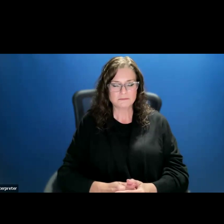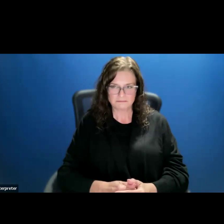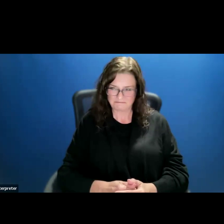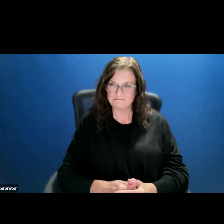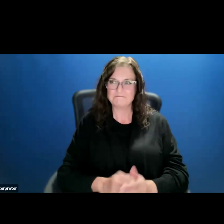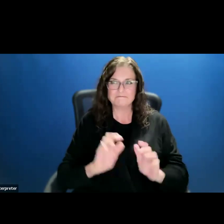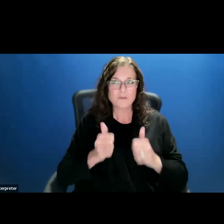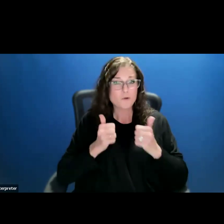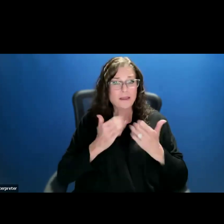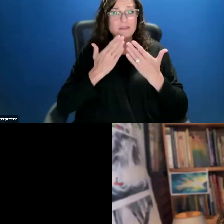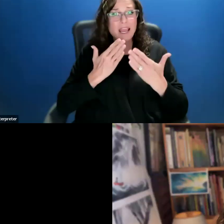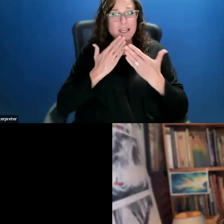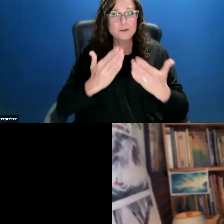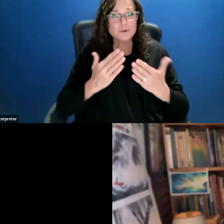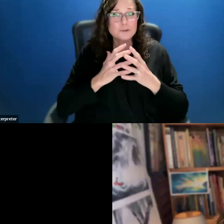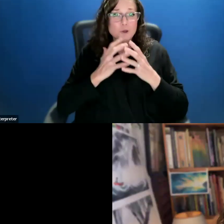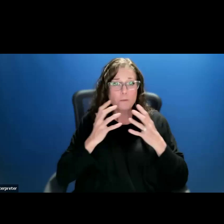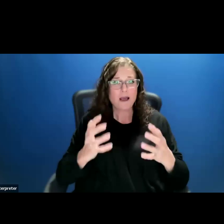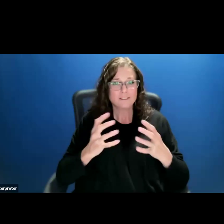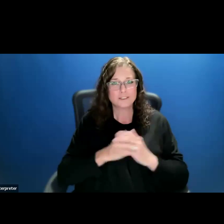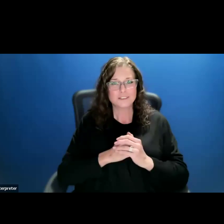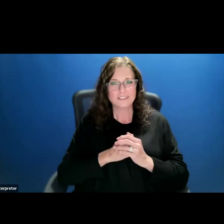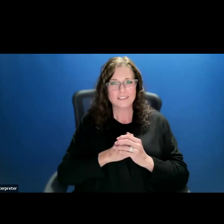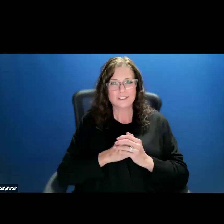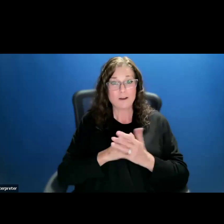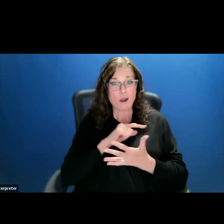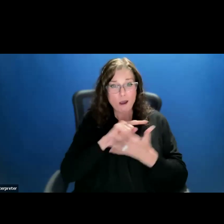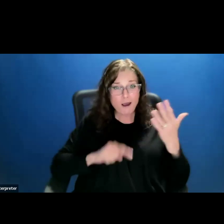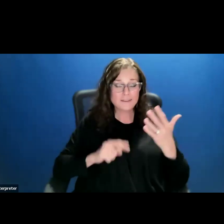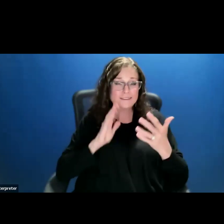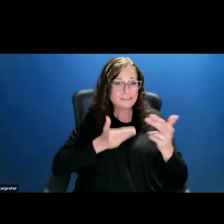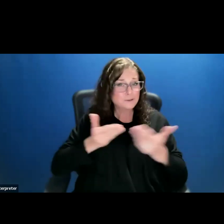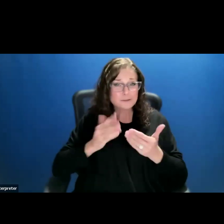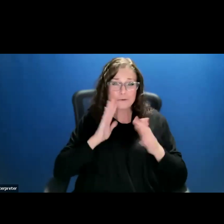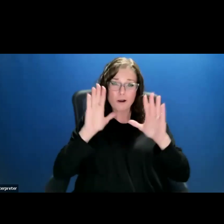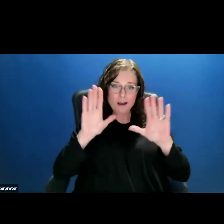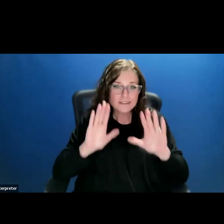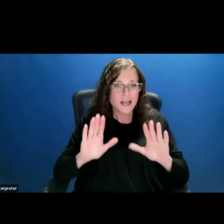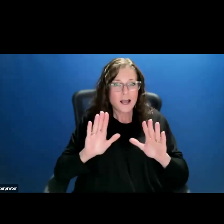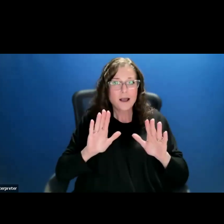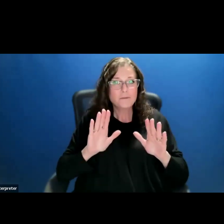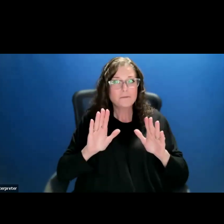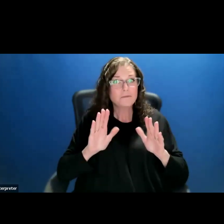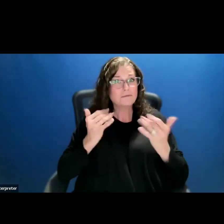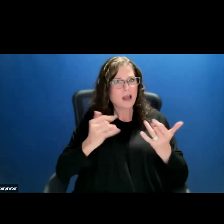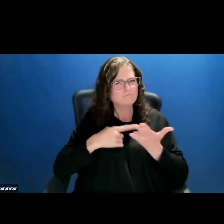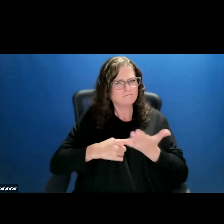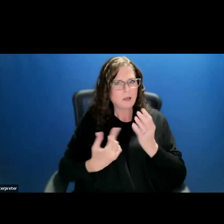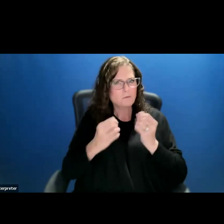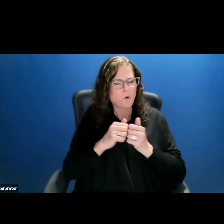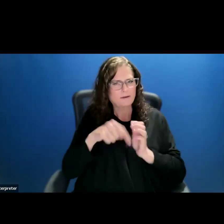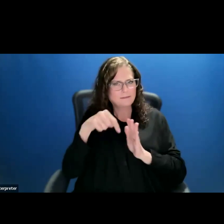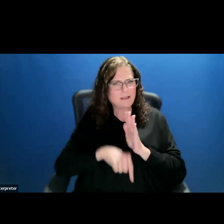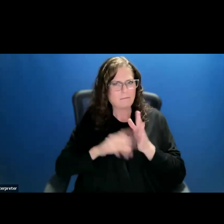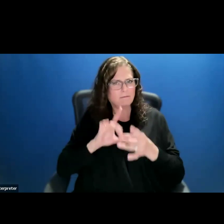All right, thank you so much. All these intros were awesome. Let's talk a little more depth